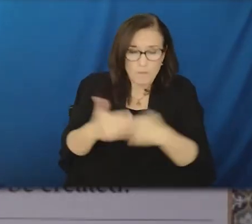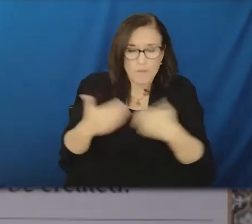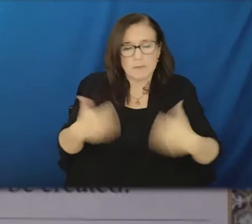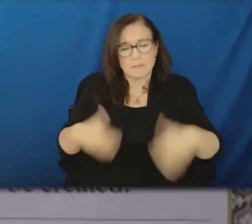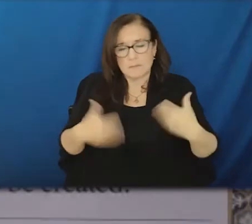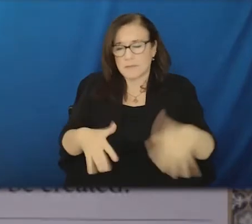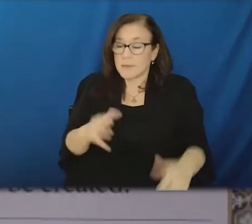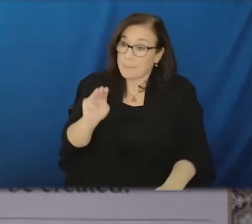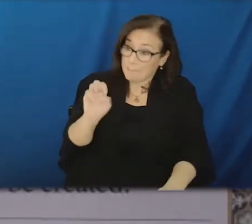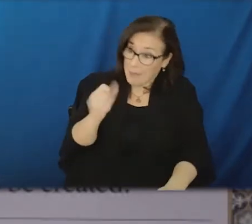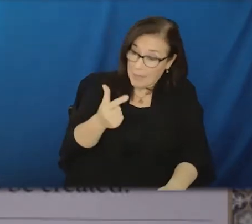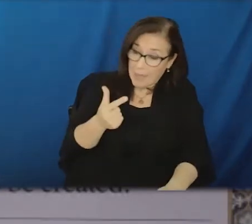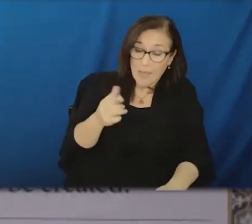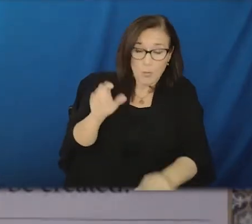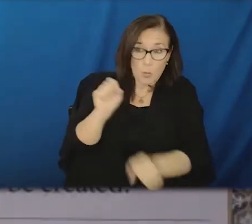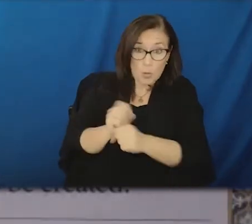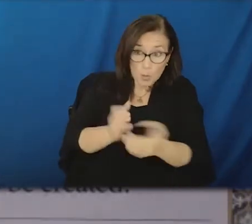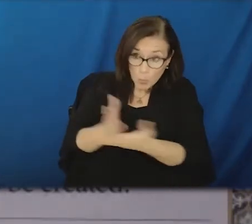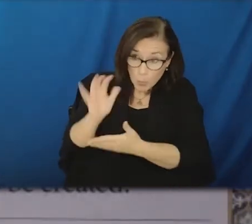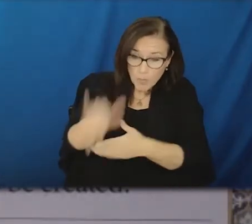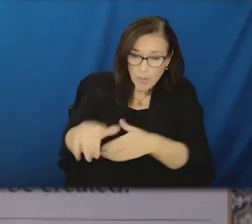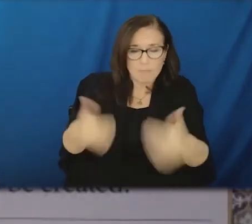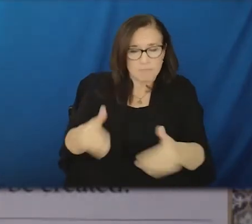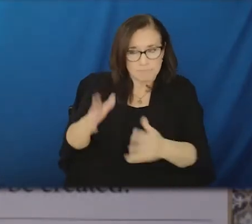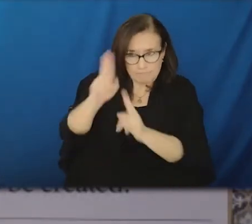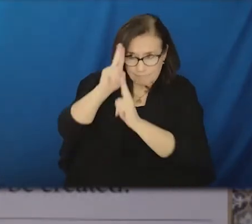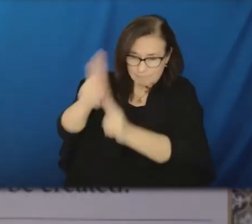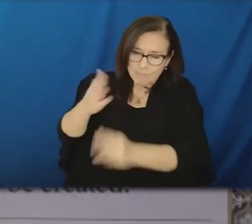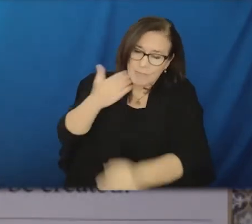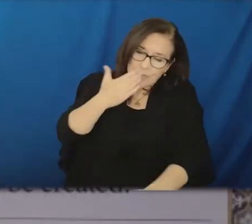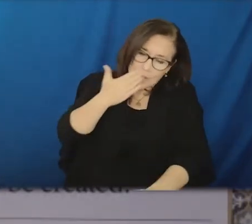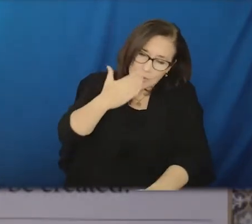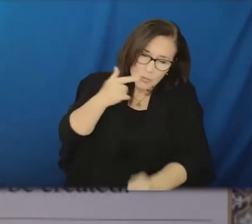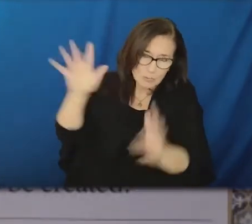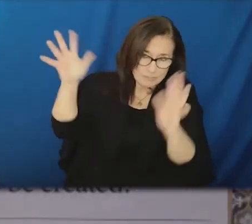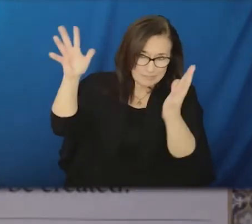your work and for your leadership. A little applause.